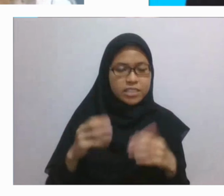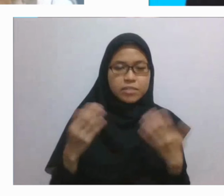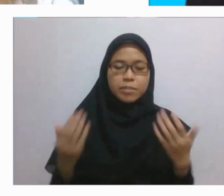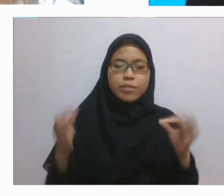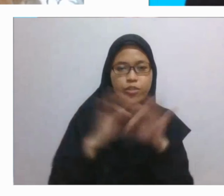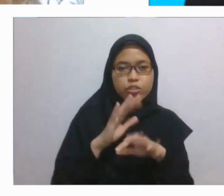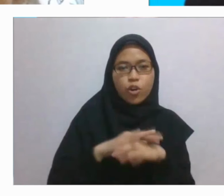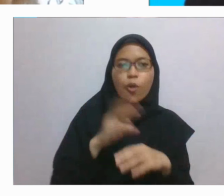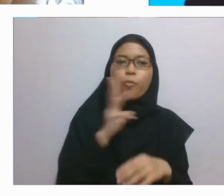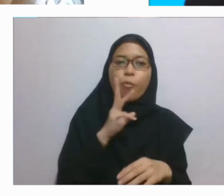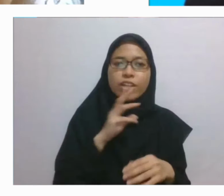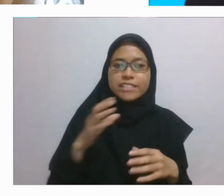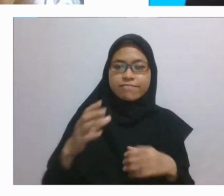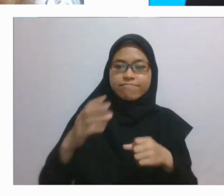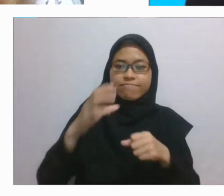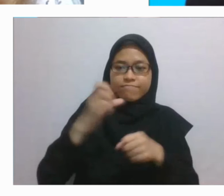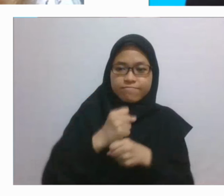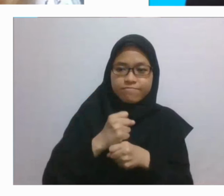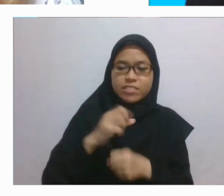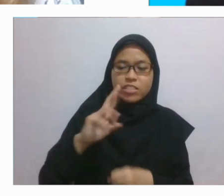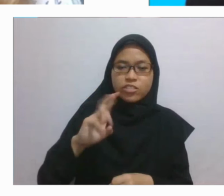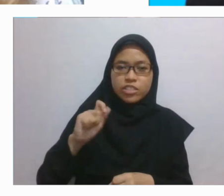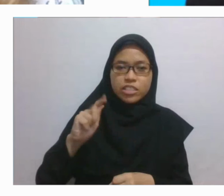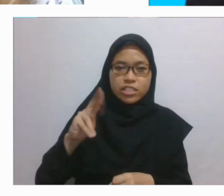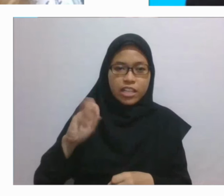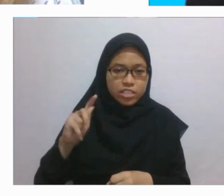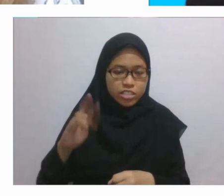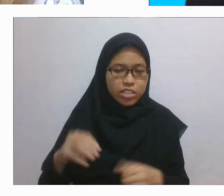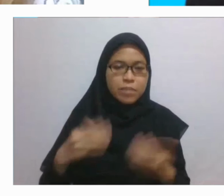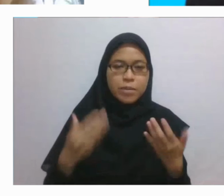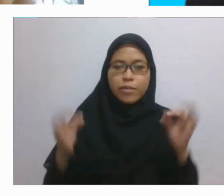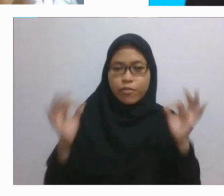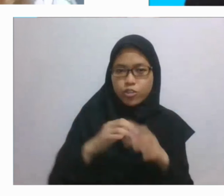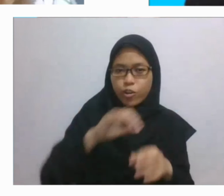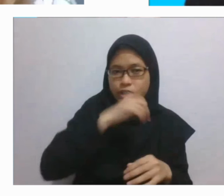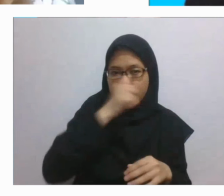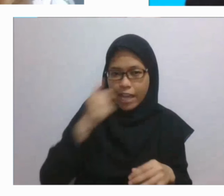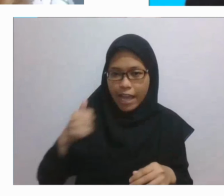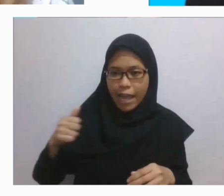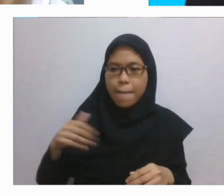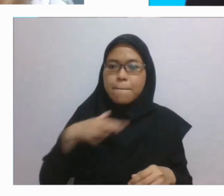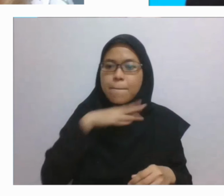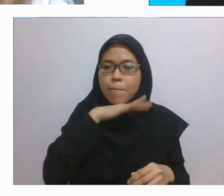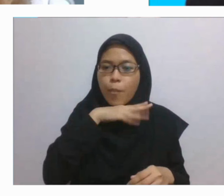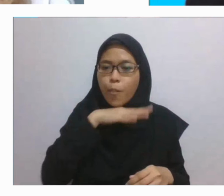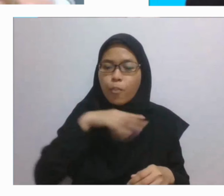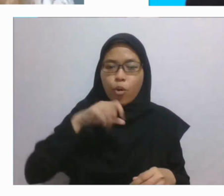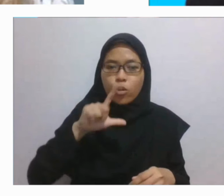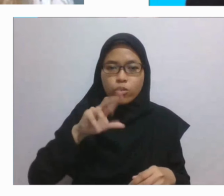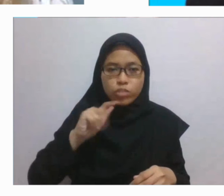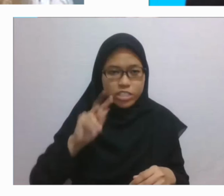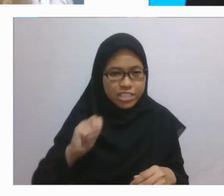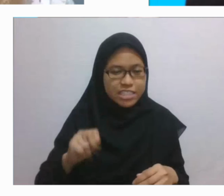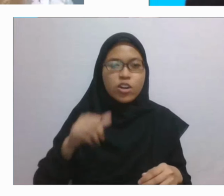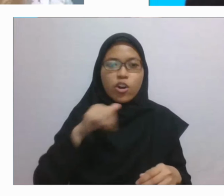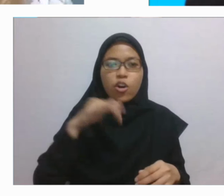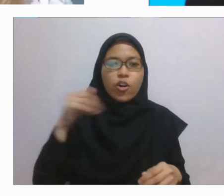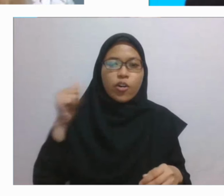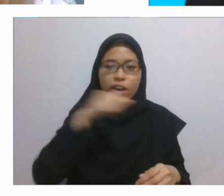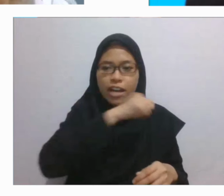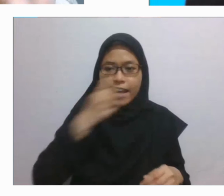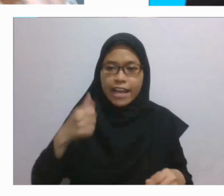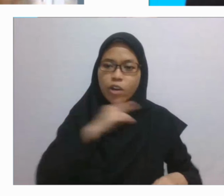they might focus on air pollution, air quality, but very rarely are tools developed that can do all of those things at the